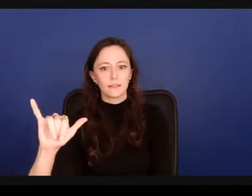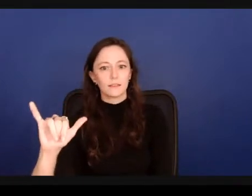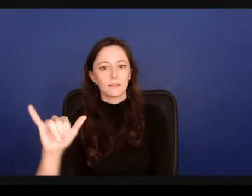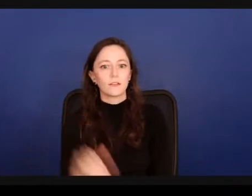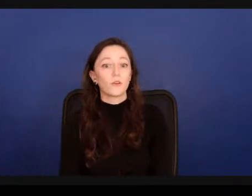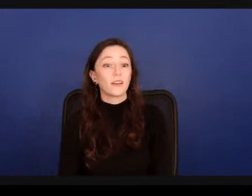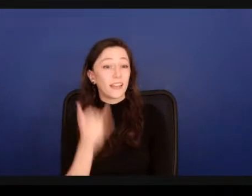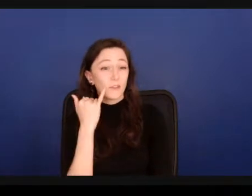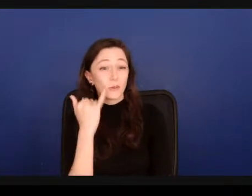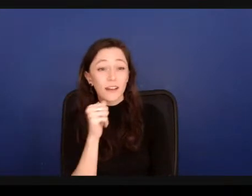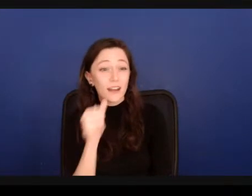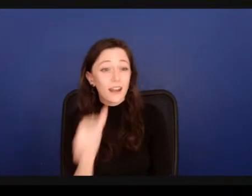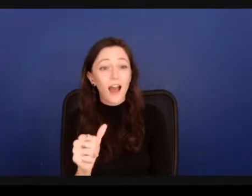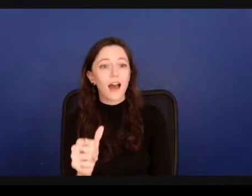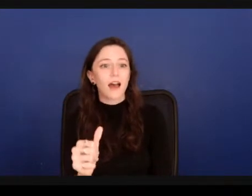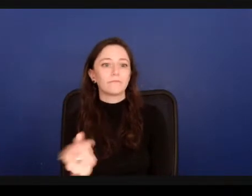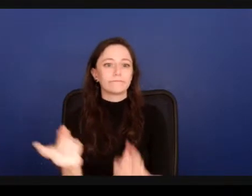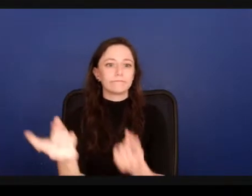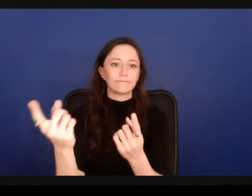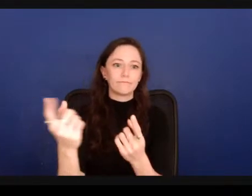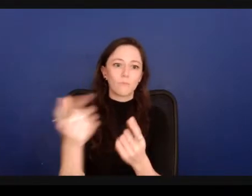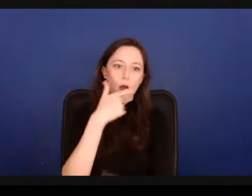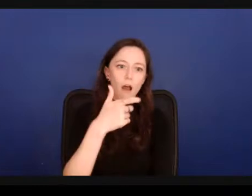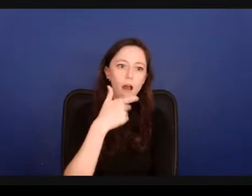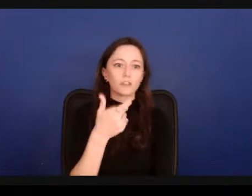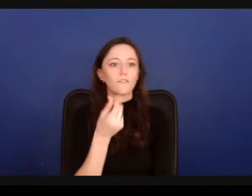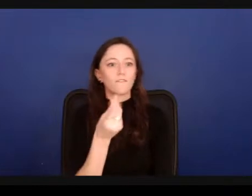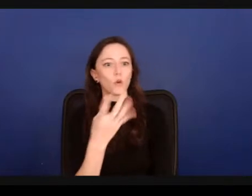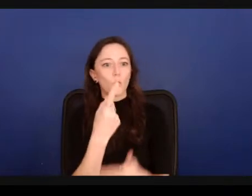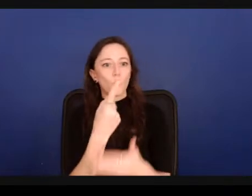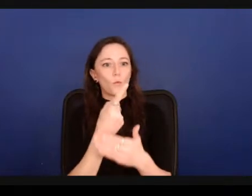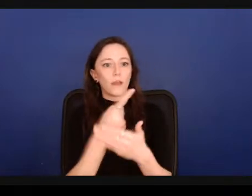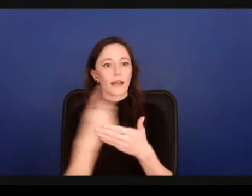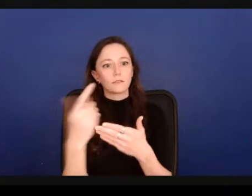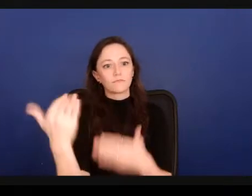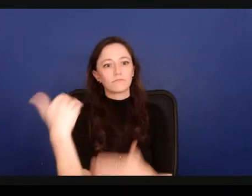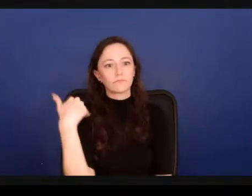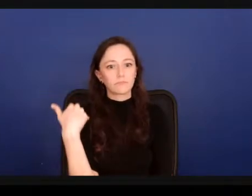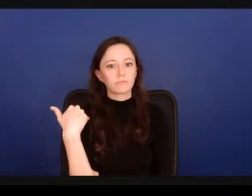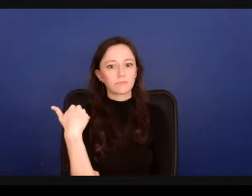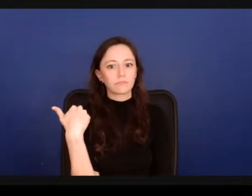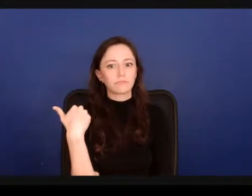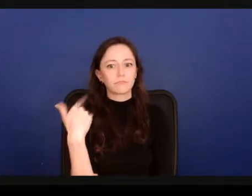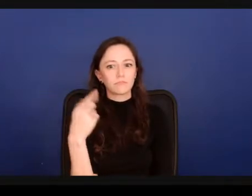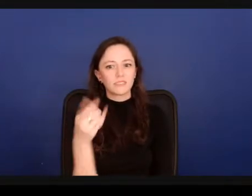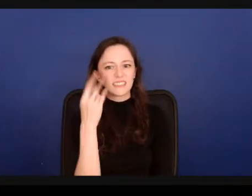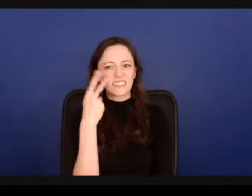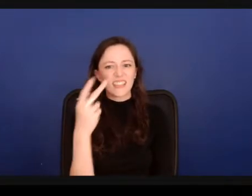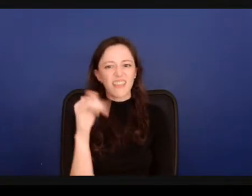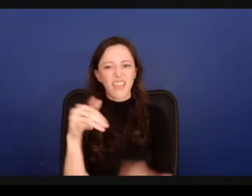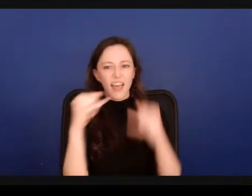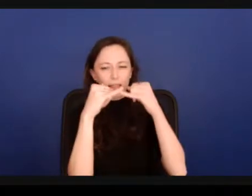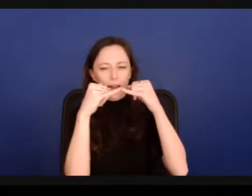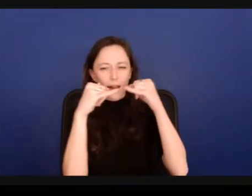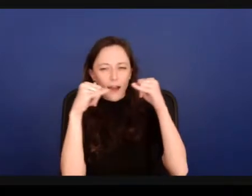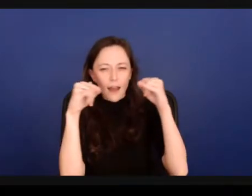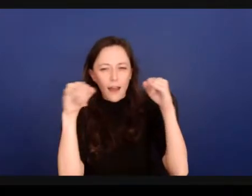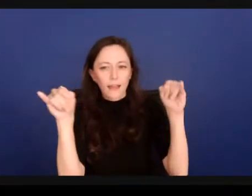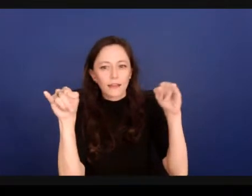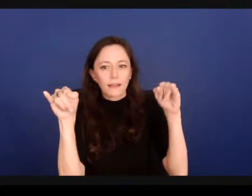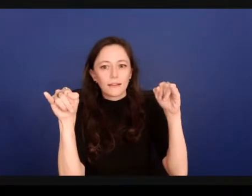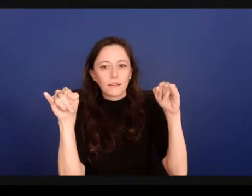with us a couple weeks ago when we described these deep earthquakes, this 10-kilometer line seems to be a dividing line, more or less. This